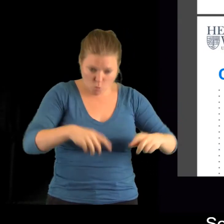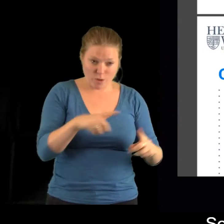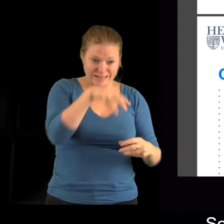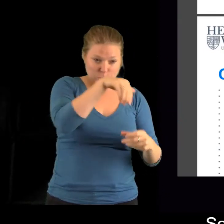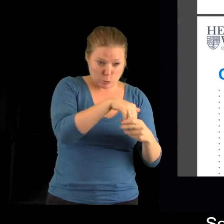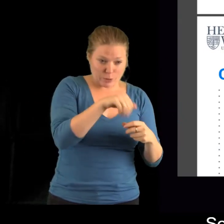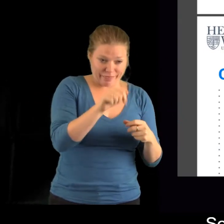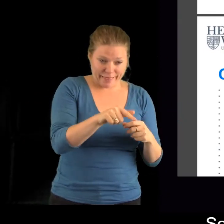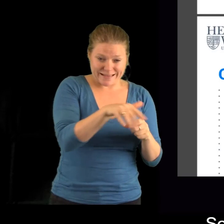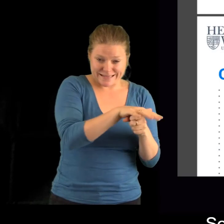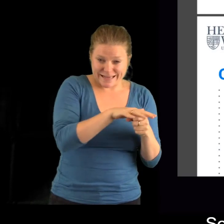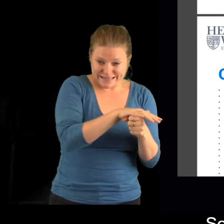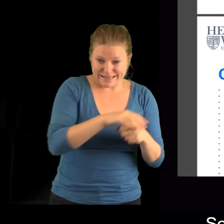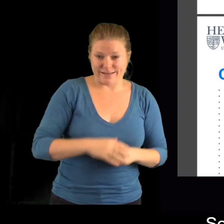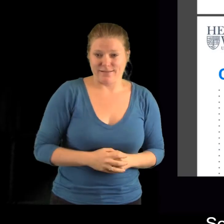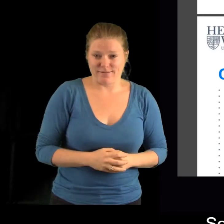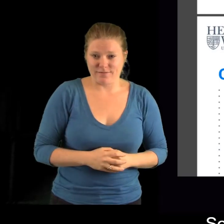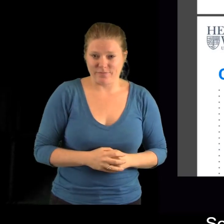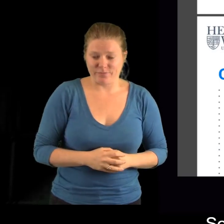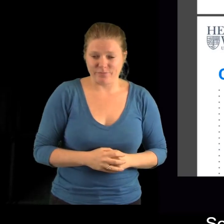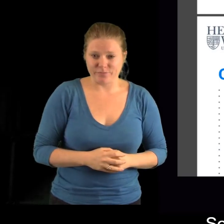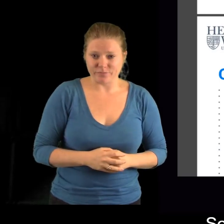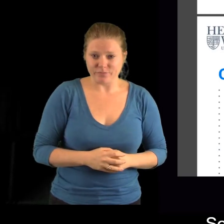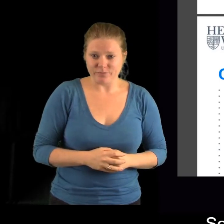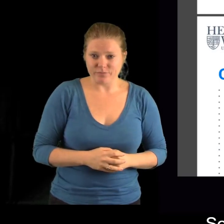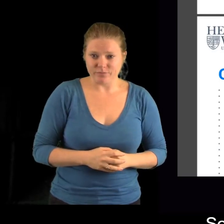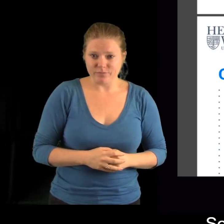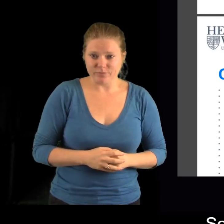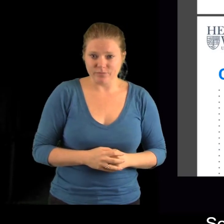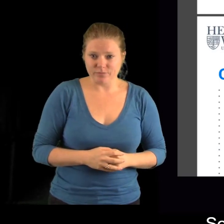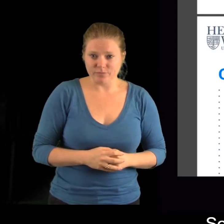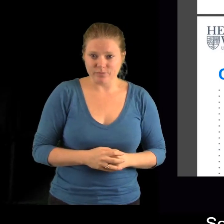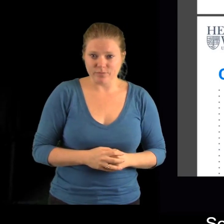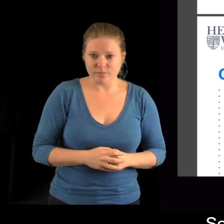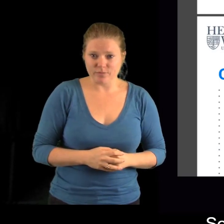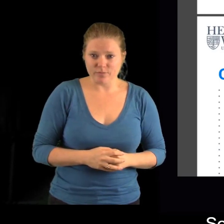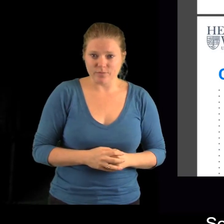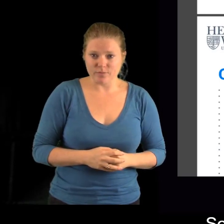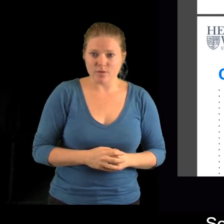some of those, go back through, highlight,